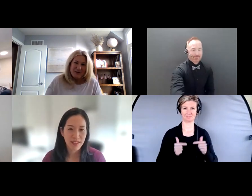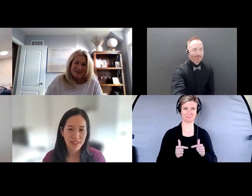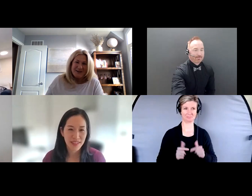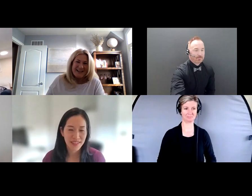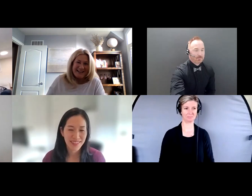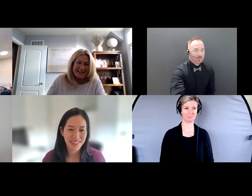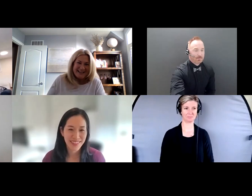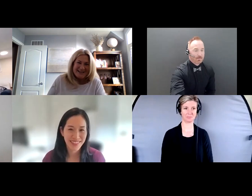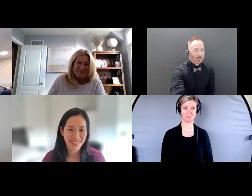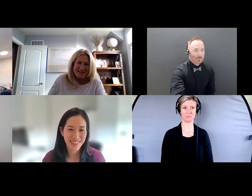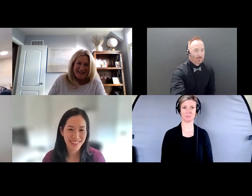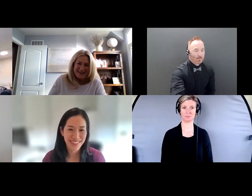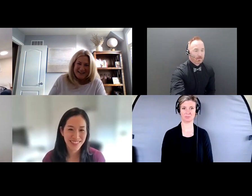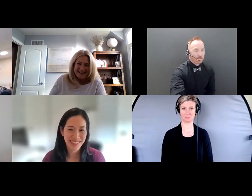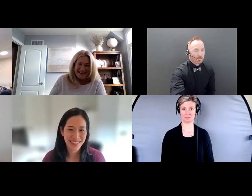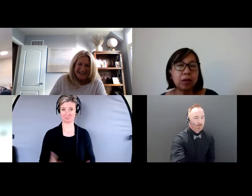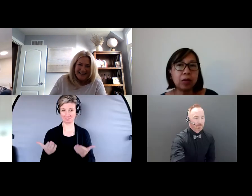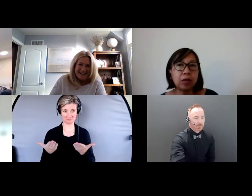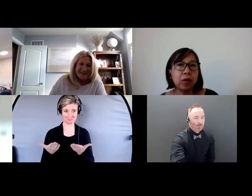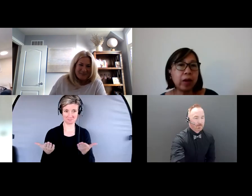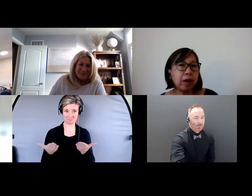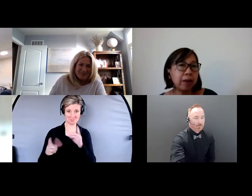Jennifer, Chris, want to jump in there?